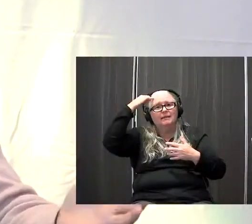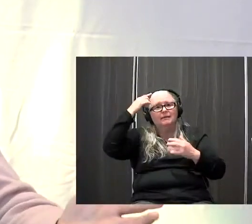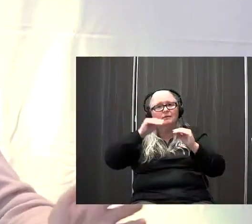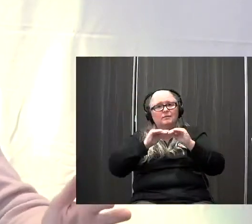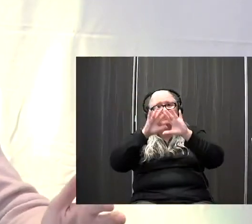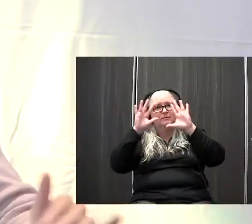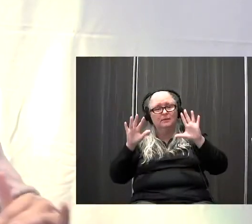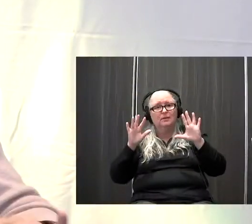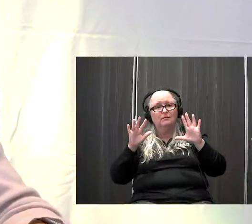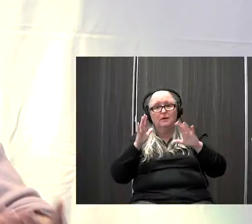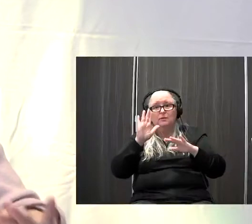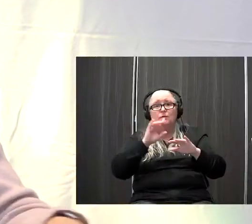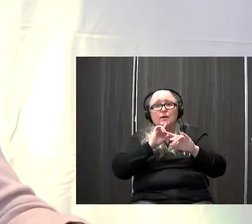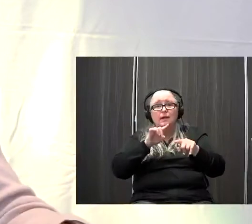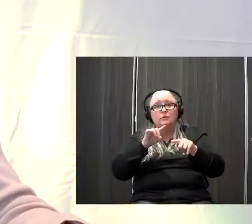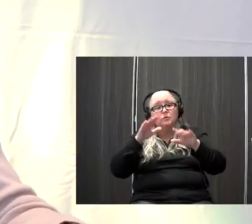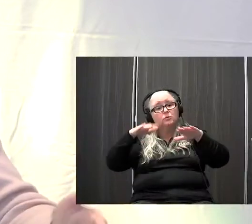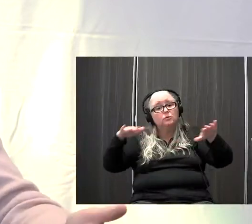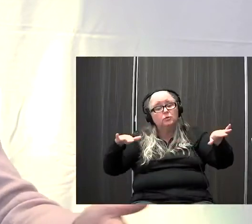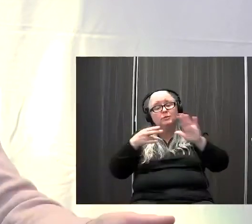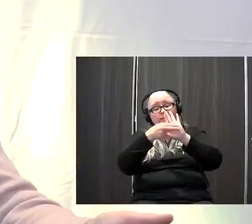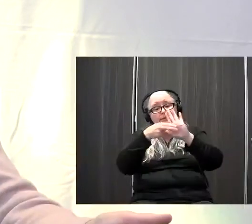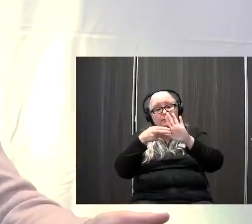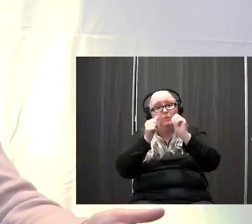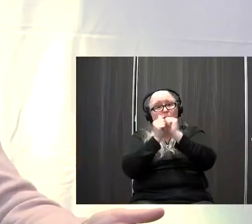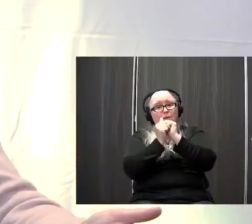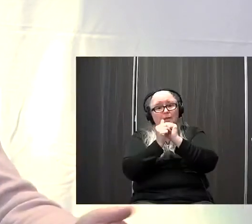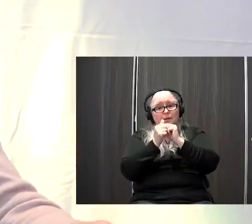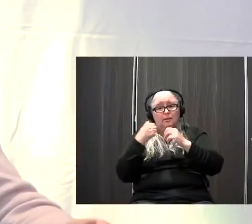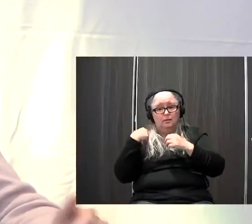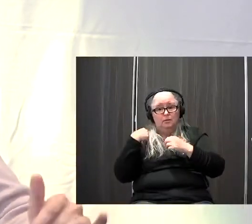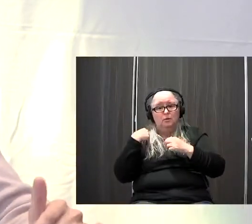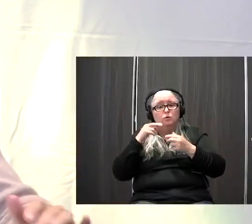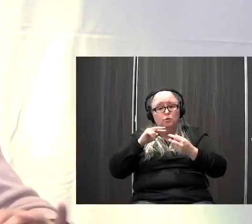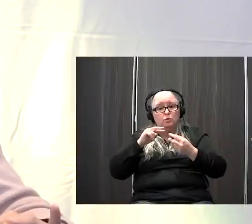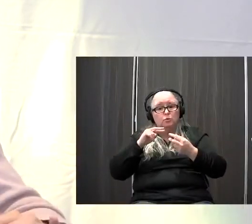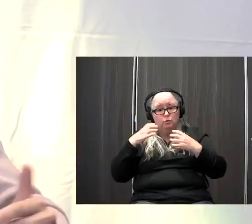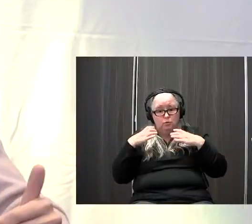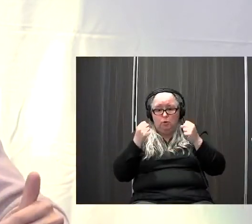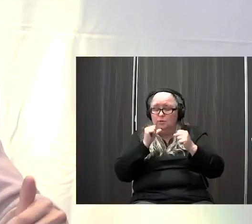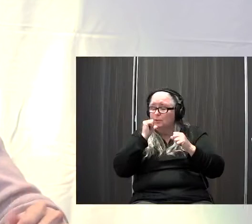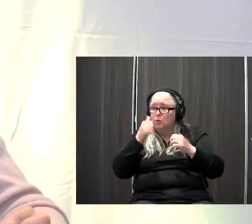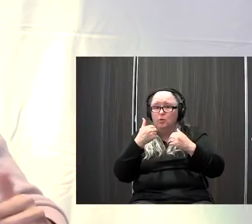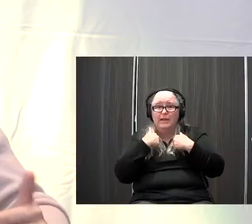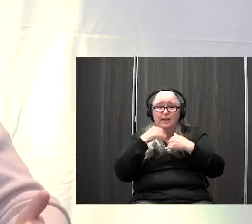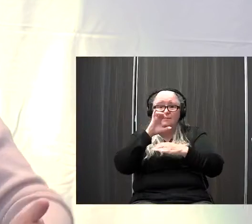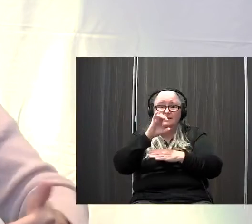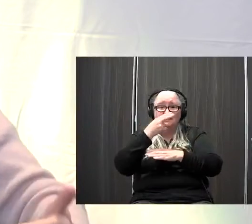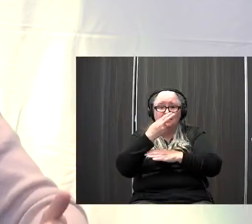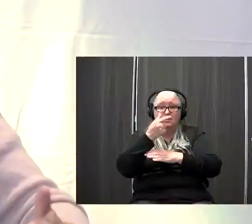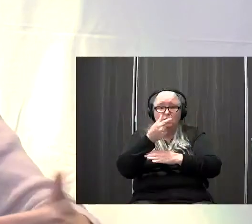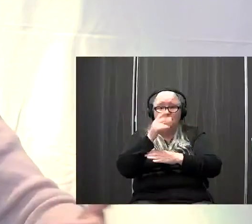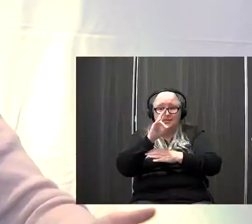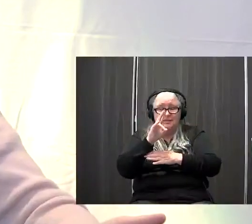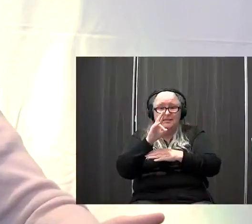one of the answers you gave before about children who are diagnosed with CHARGE but don't have a CHD7 mutation. Mm-hmm. Do you think it's likely